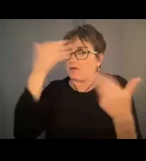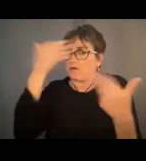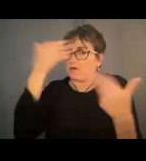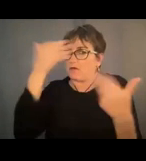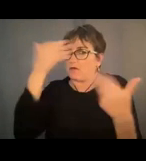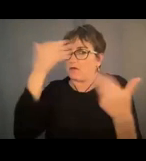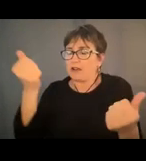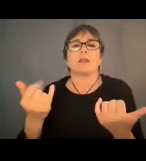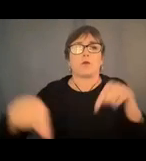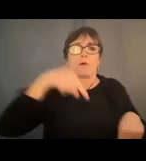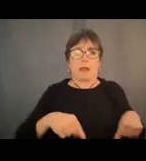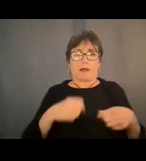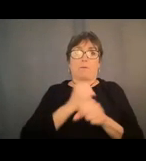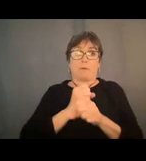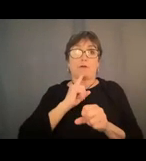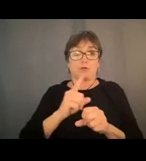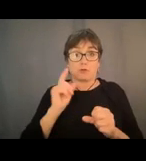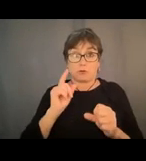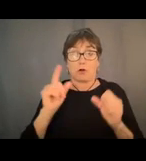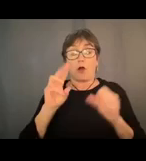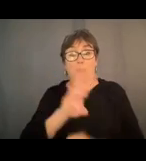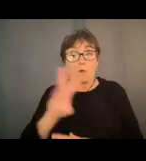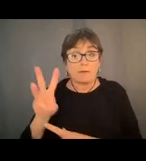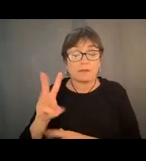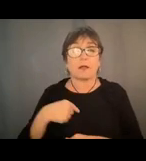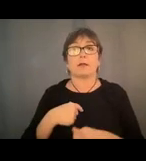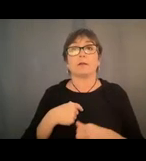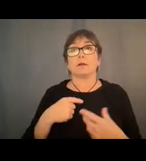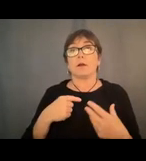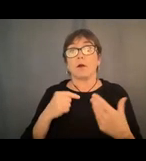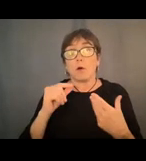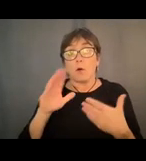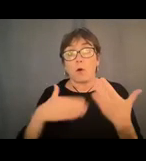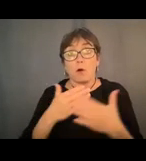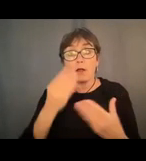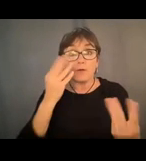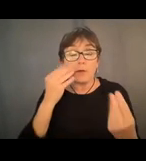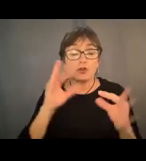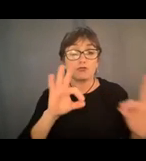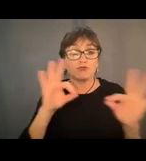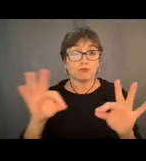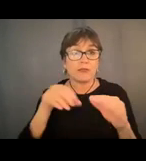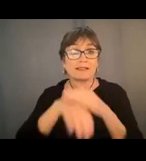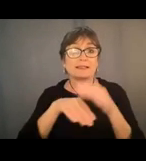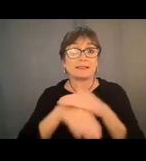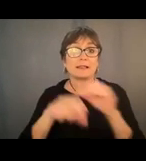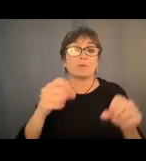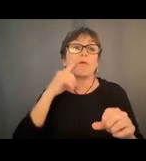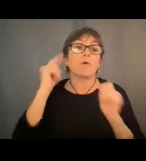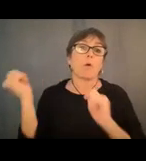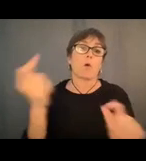and making sure our materials will be accessible for everyone. And so that's a really